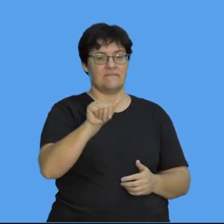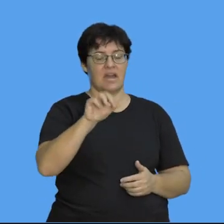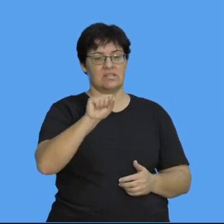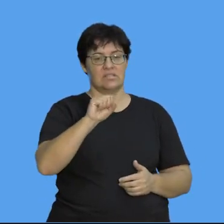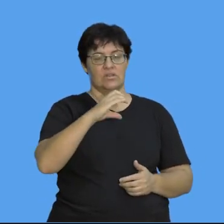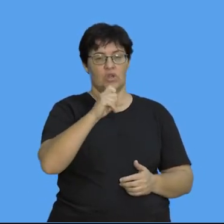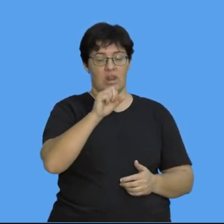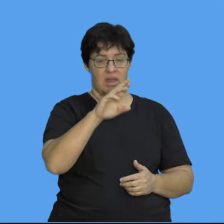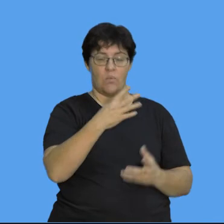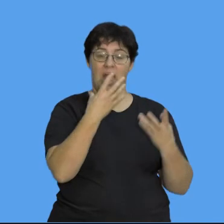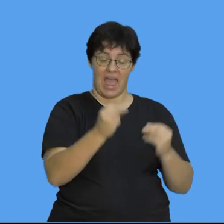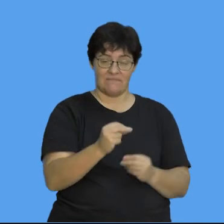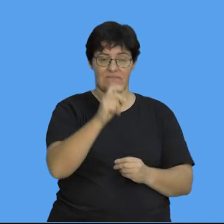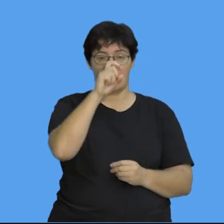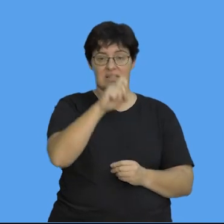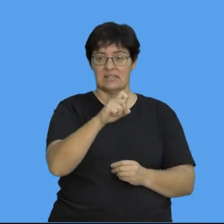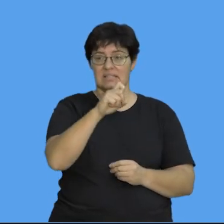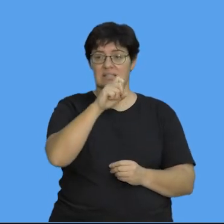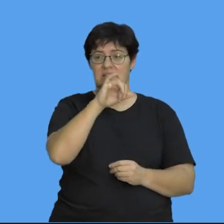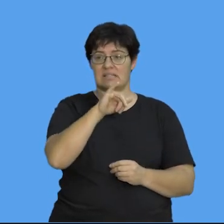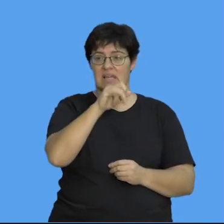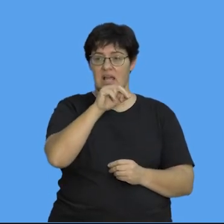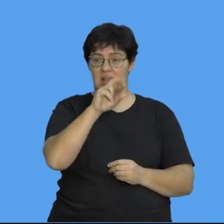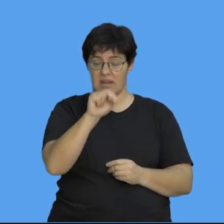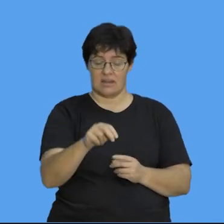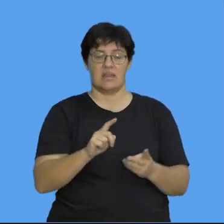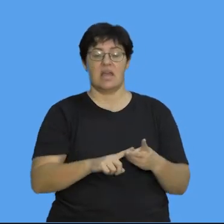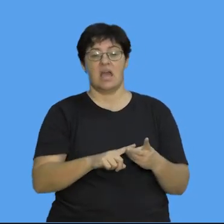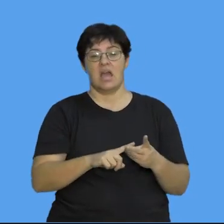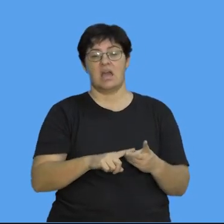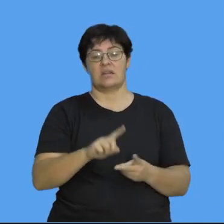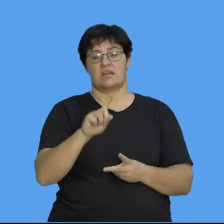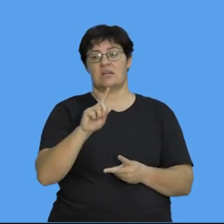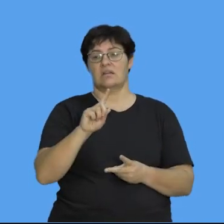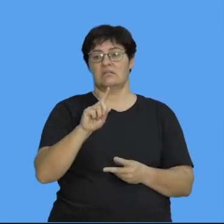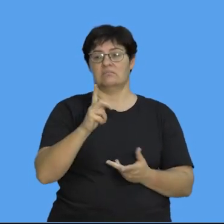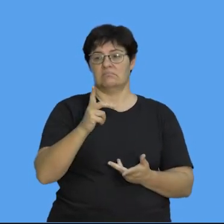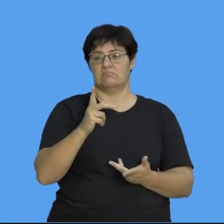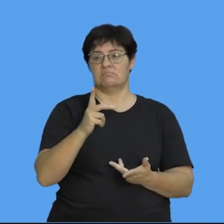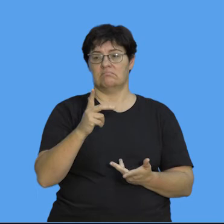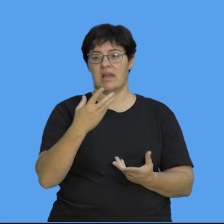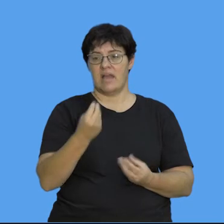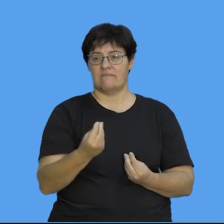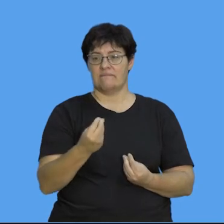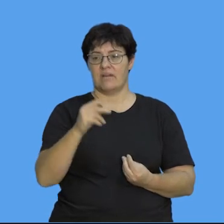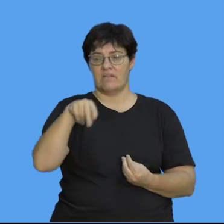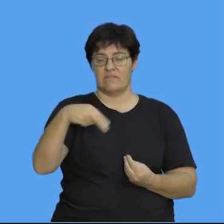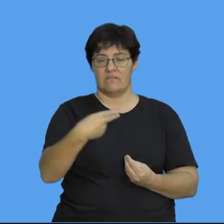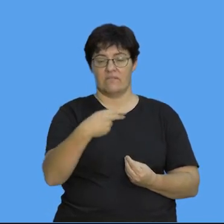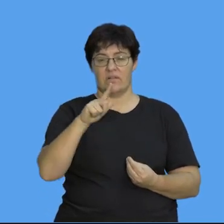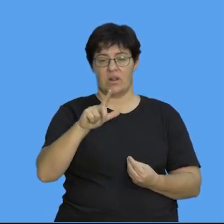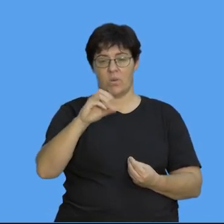it has got xylem and it's got phloem. Right. So those are concepts you need to, there we